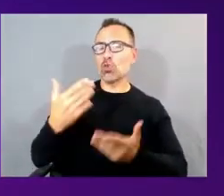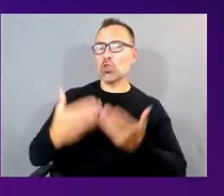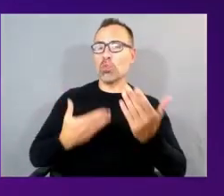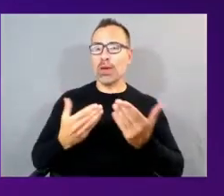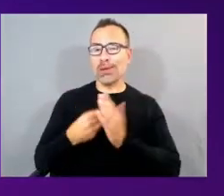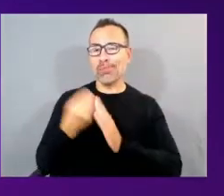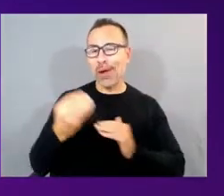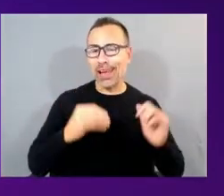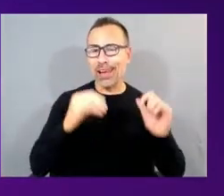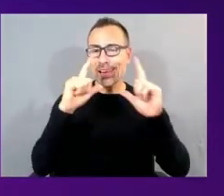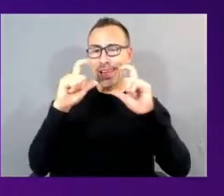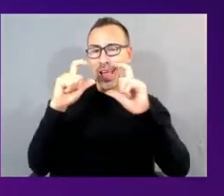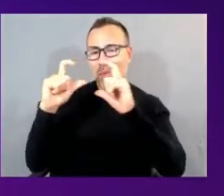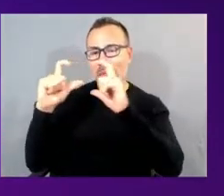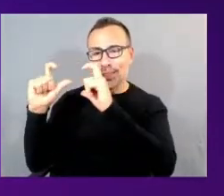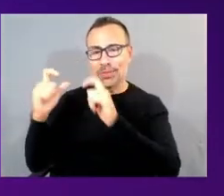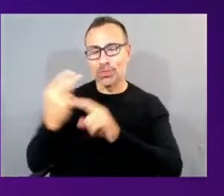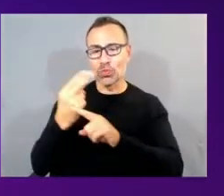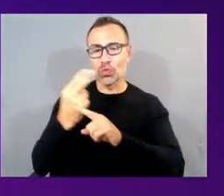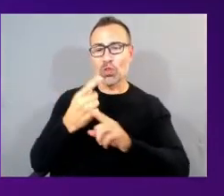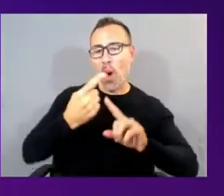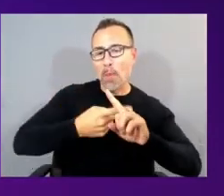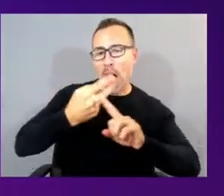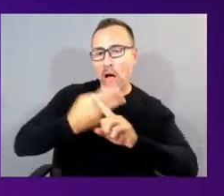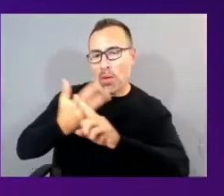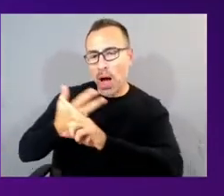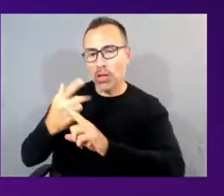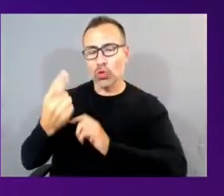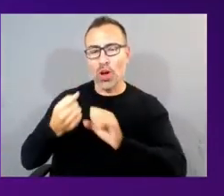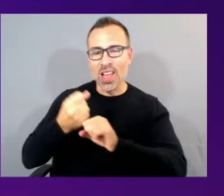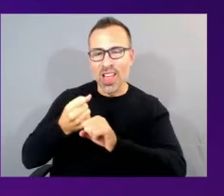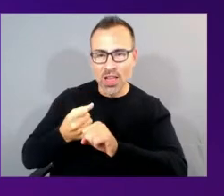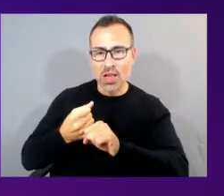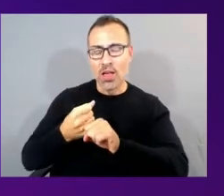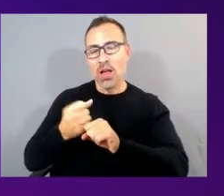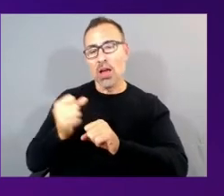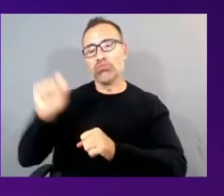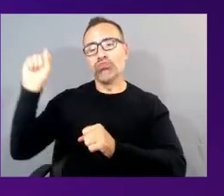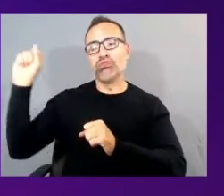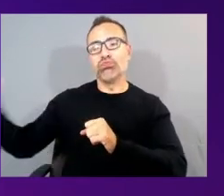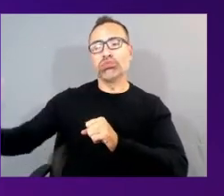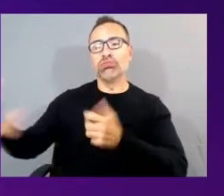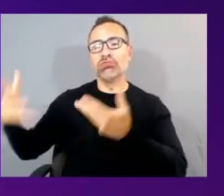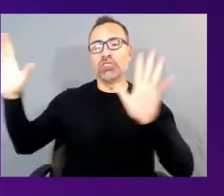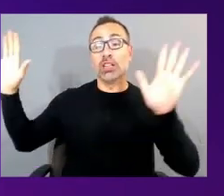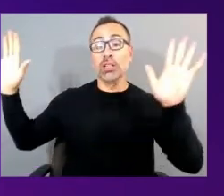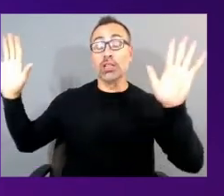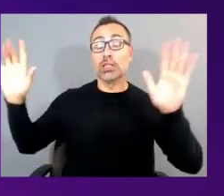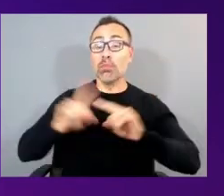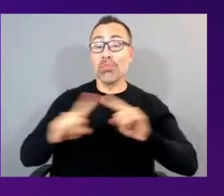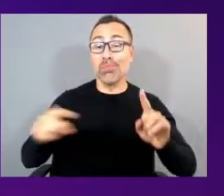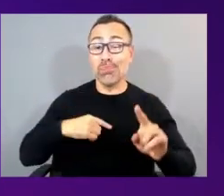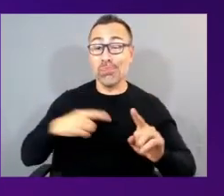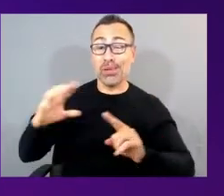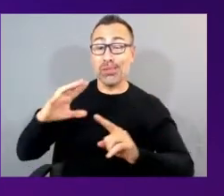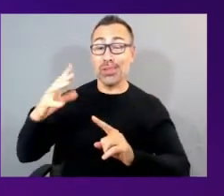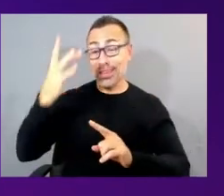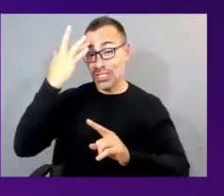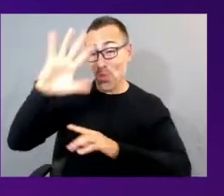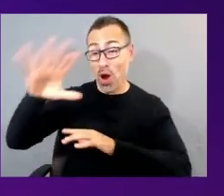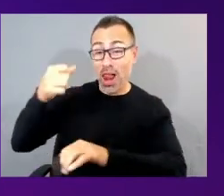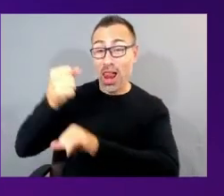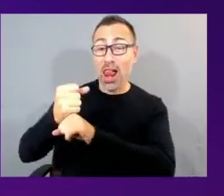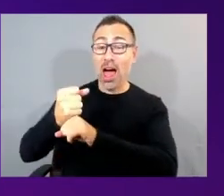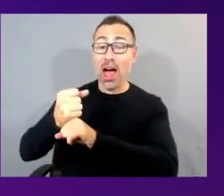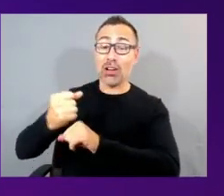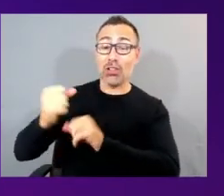even, and throw it away. But when you put a smart lock on your front door, that's there for years. And same thing with our smart